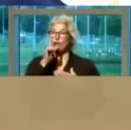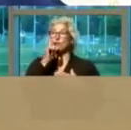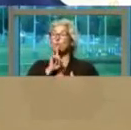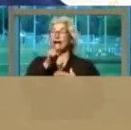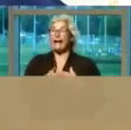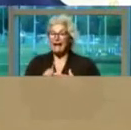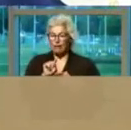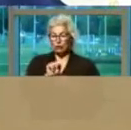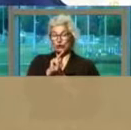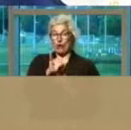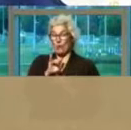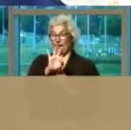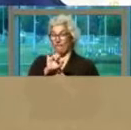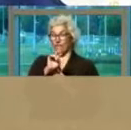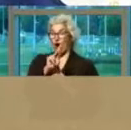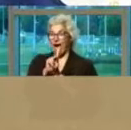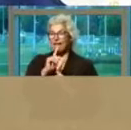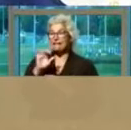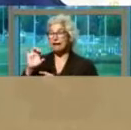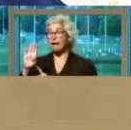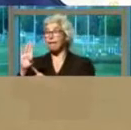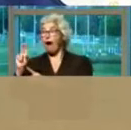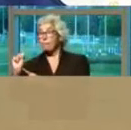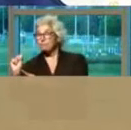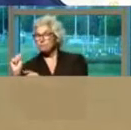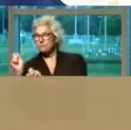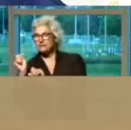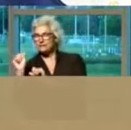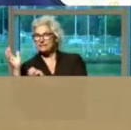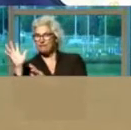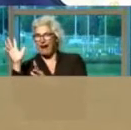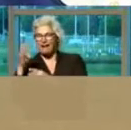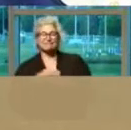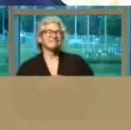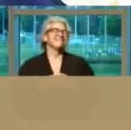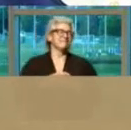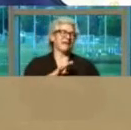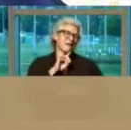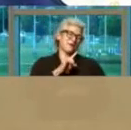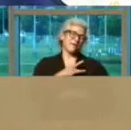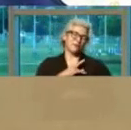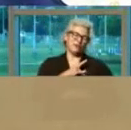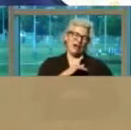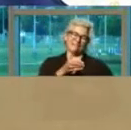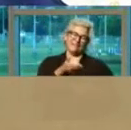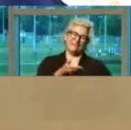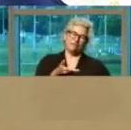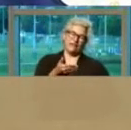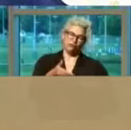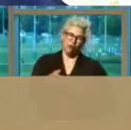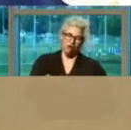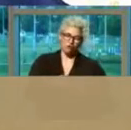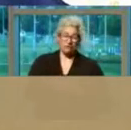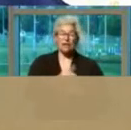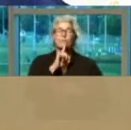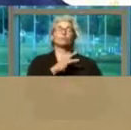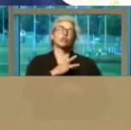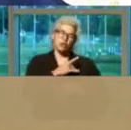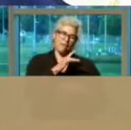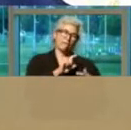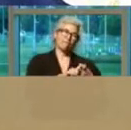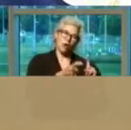Tony Frank, the Cub fan. But I really appreciate the invitation and certainly appreciate the